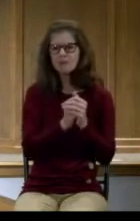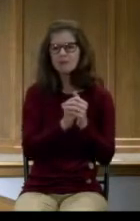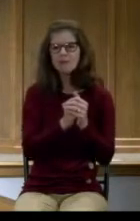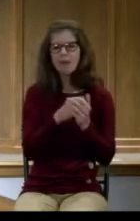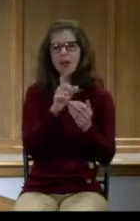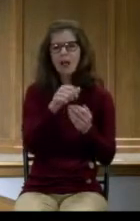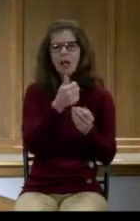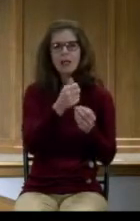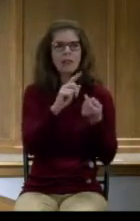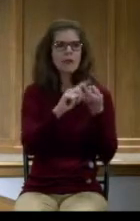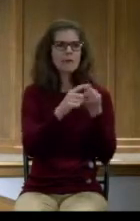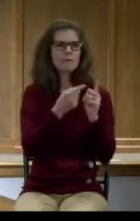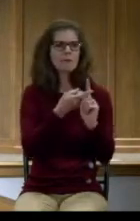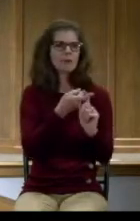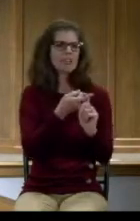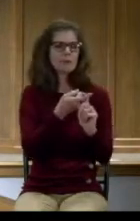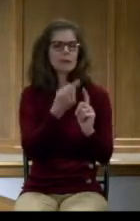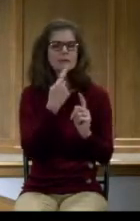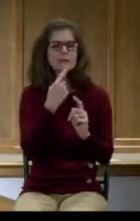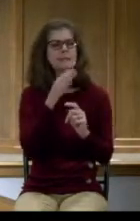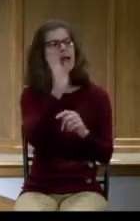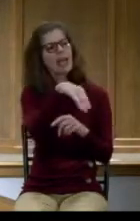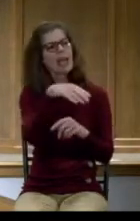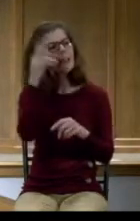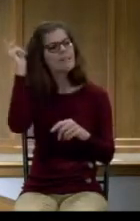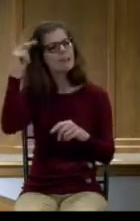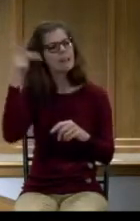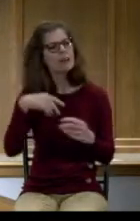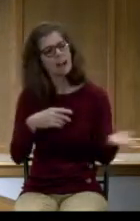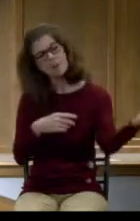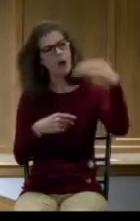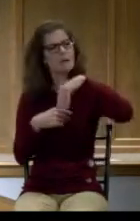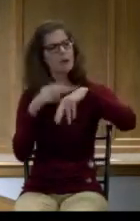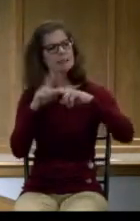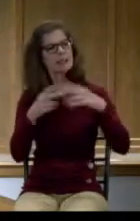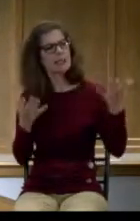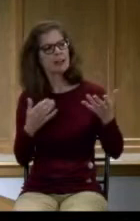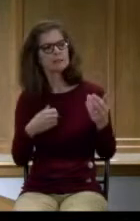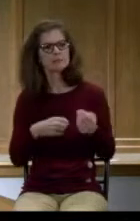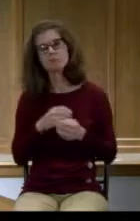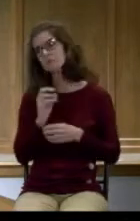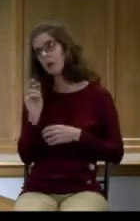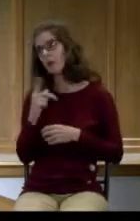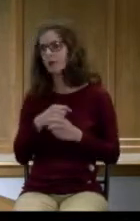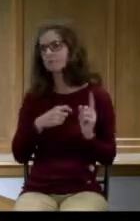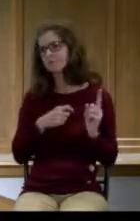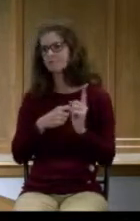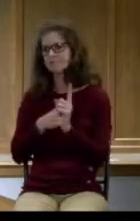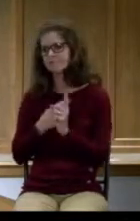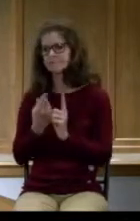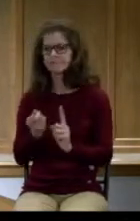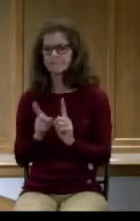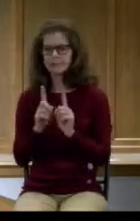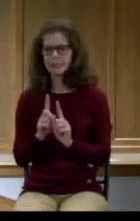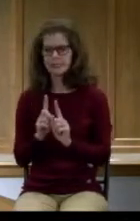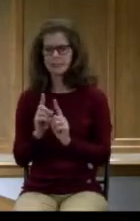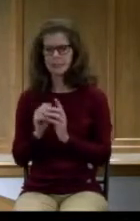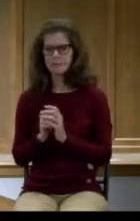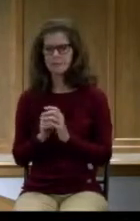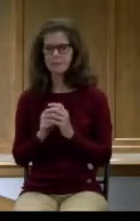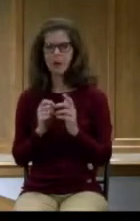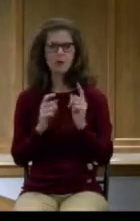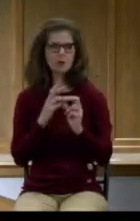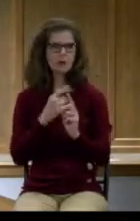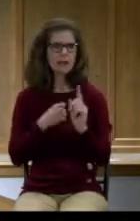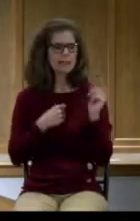director, he calls my name. He's a friend of mine. He says, "Hey, Phil, come sit with me." So I'm like, "All right." So I walk over and I sit next to Grady, and Grady's on my left, and I